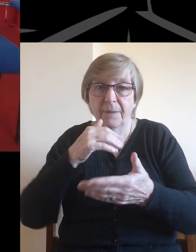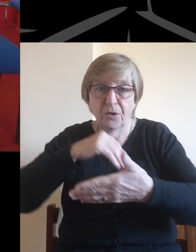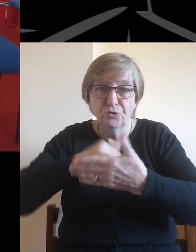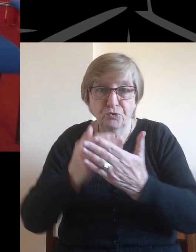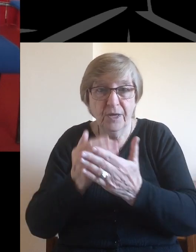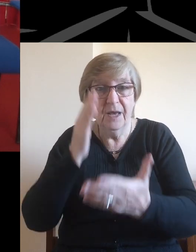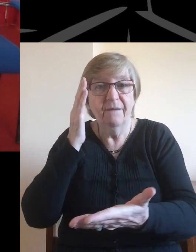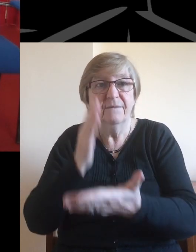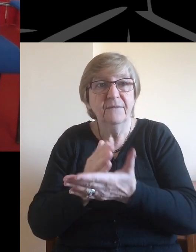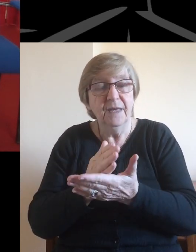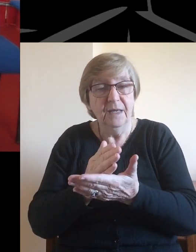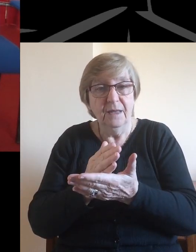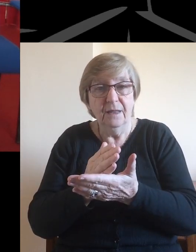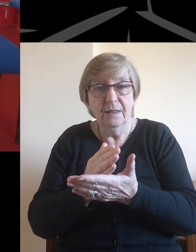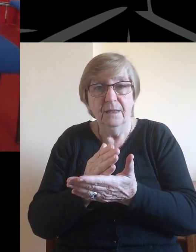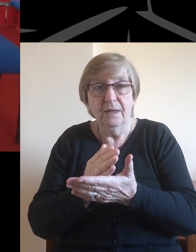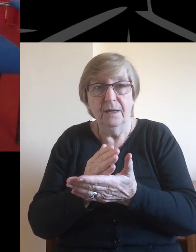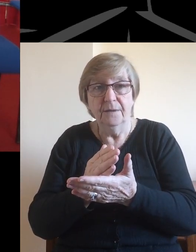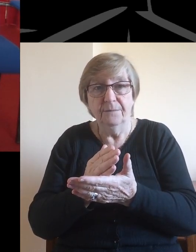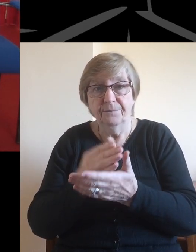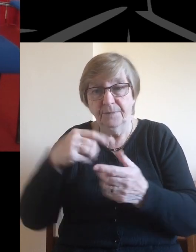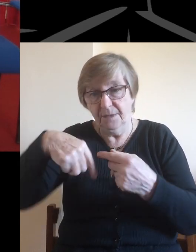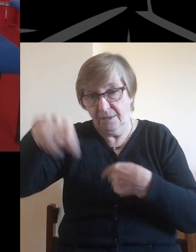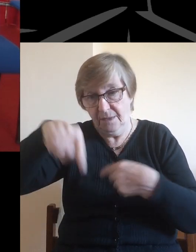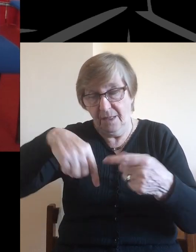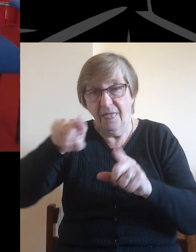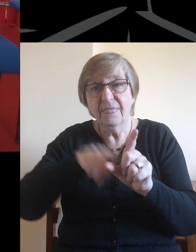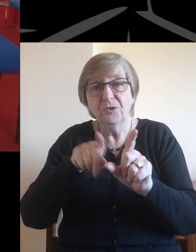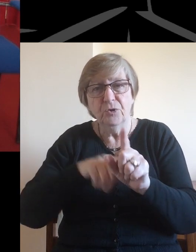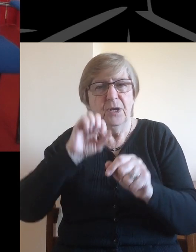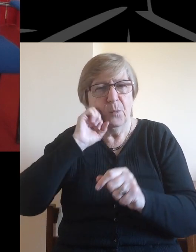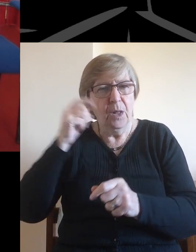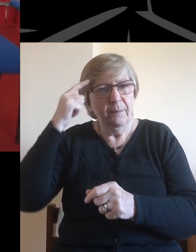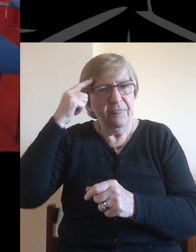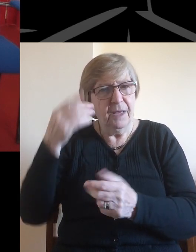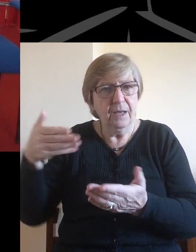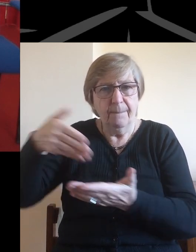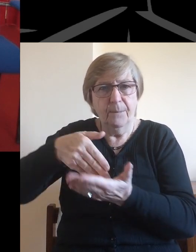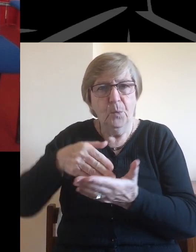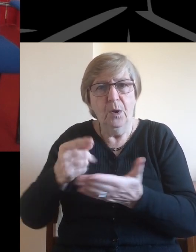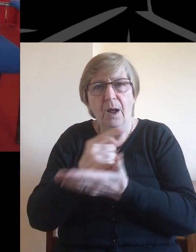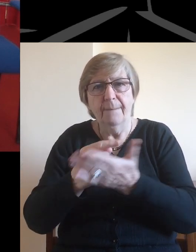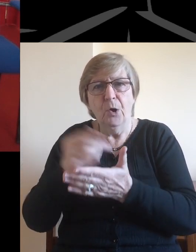back to the theme of evangelism a fair bit in the coming year.